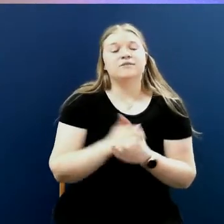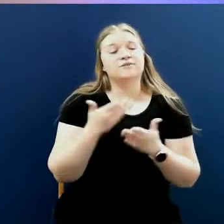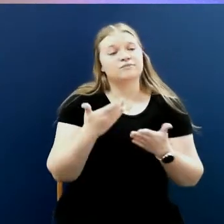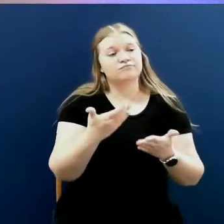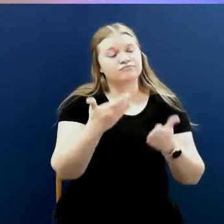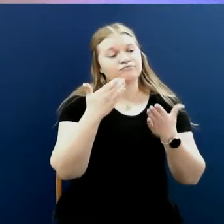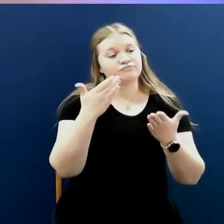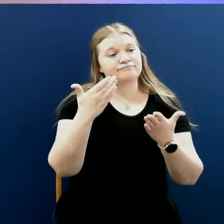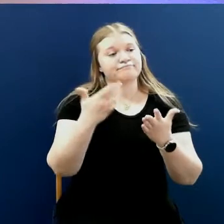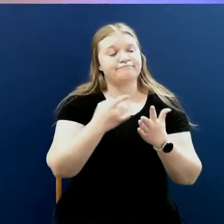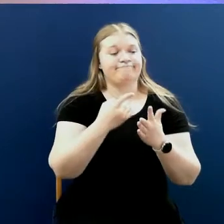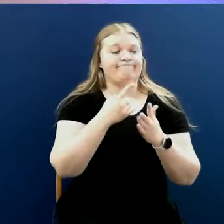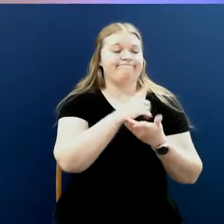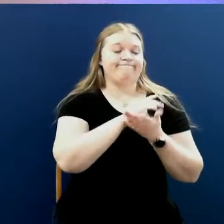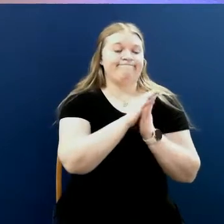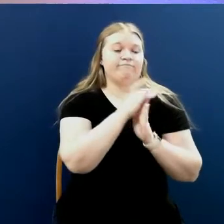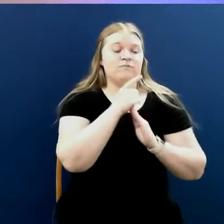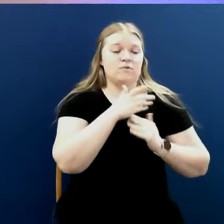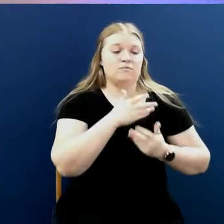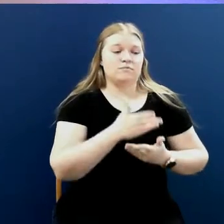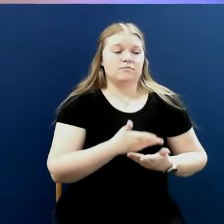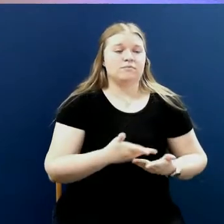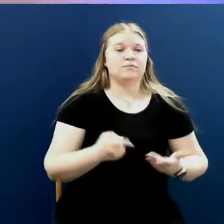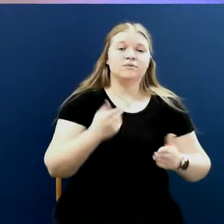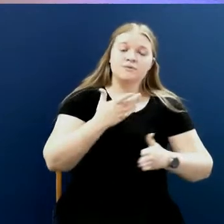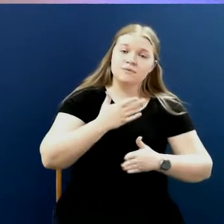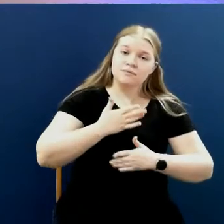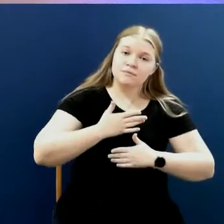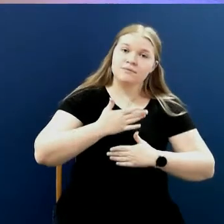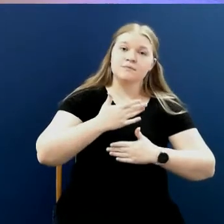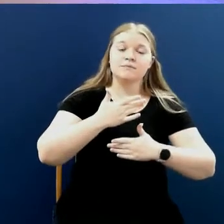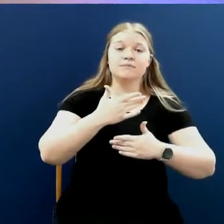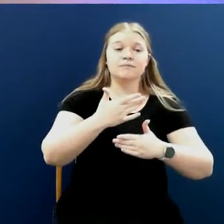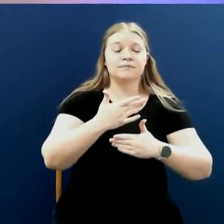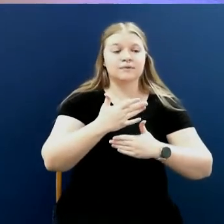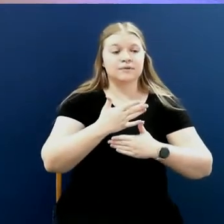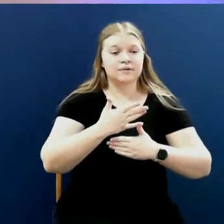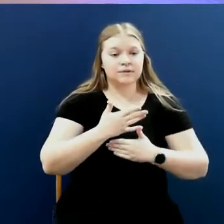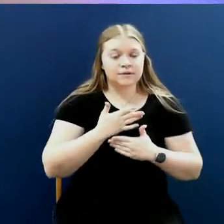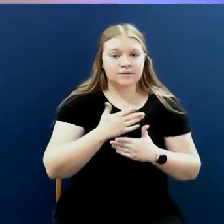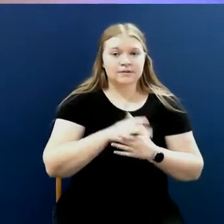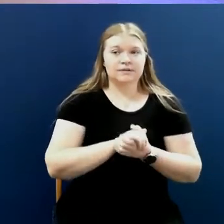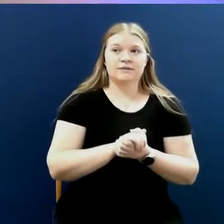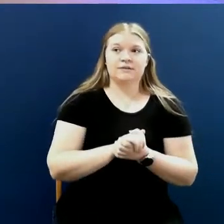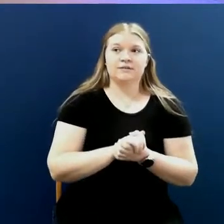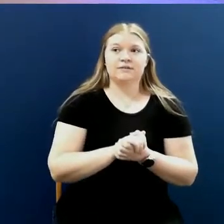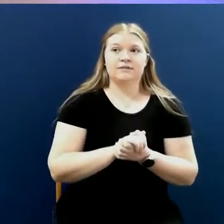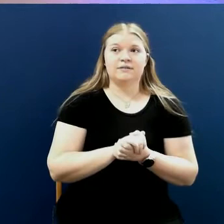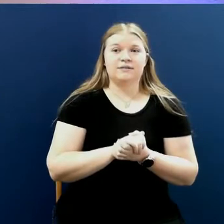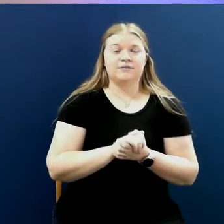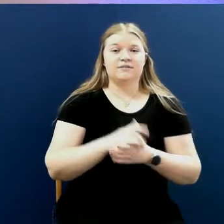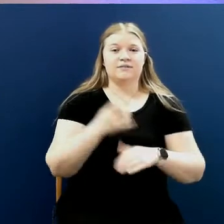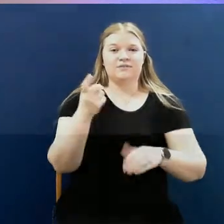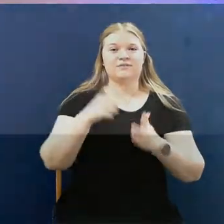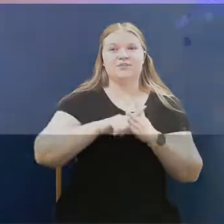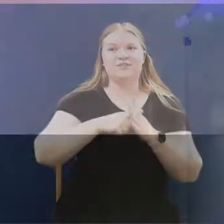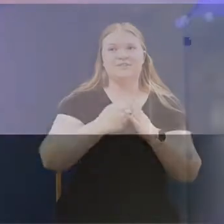moment and settle our hearts. Maybe do some breathing and get some big exhales and inhales in as we start.